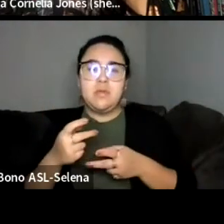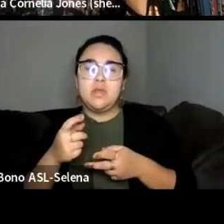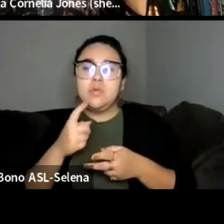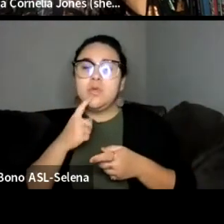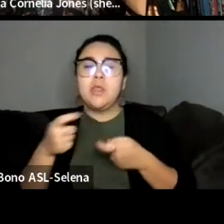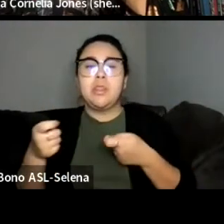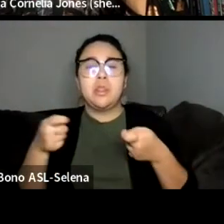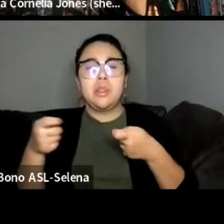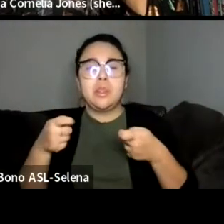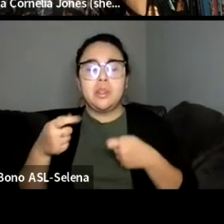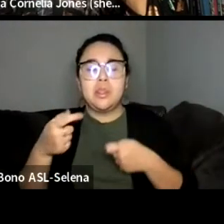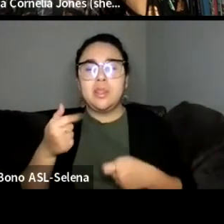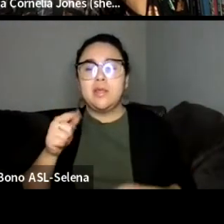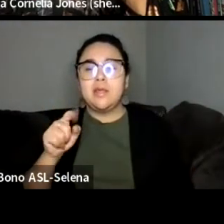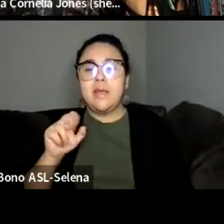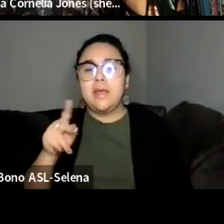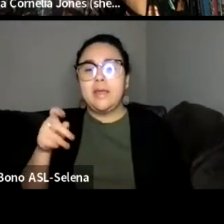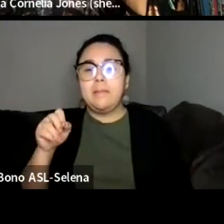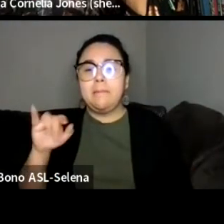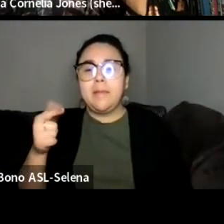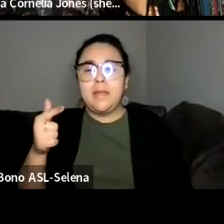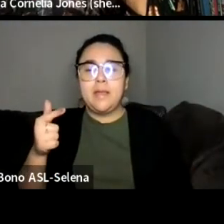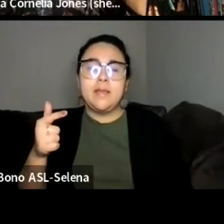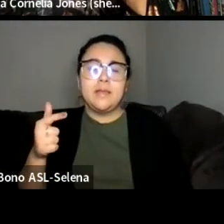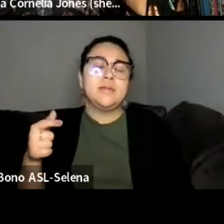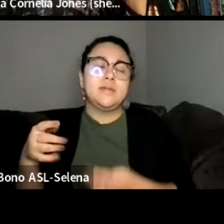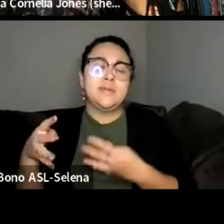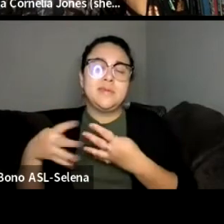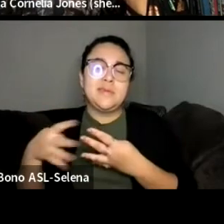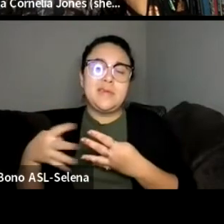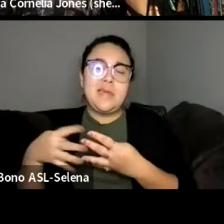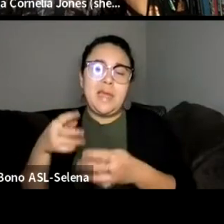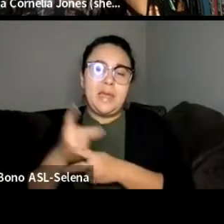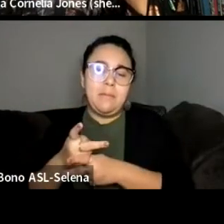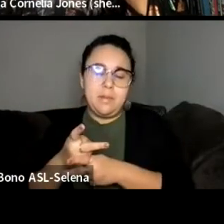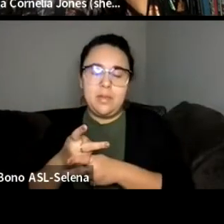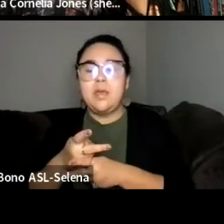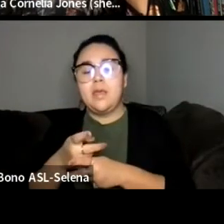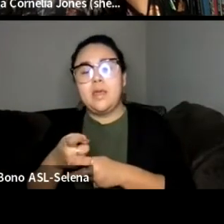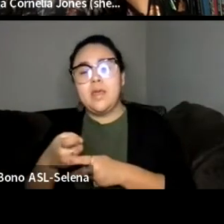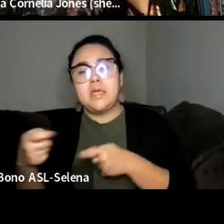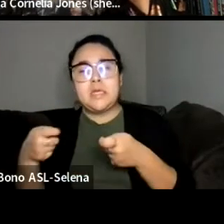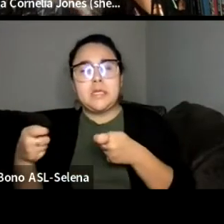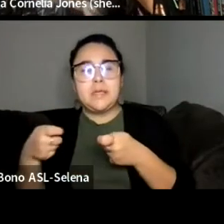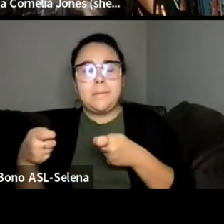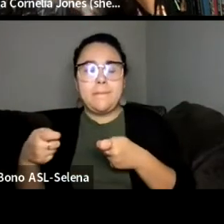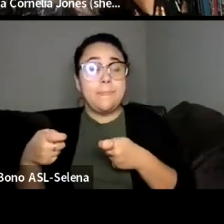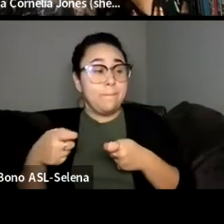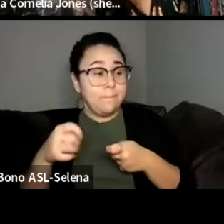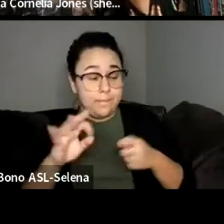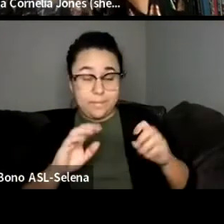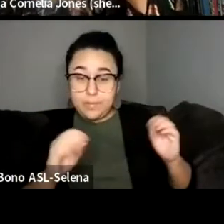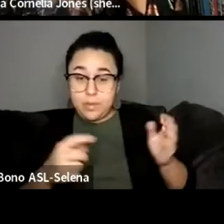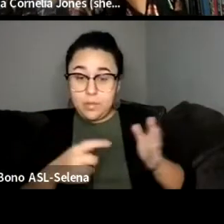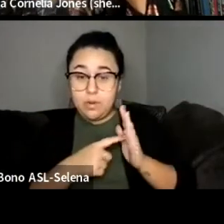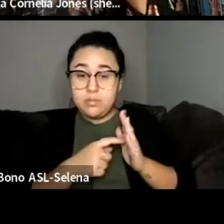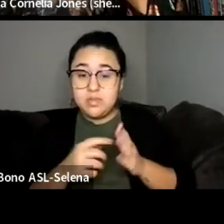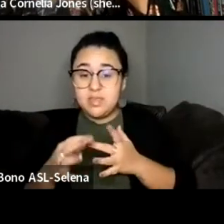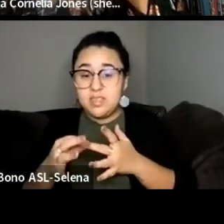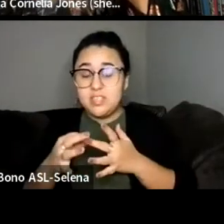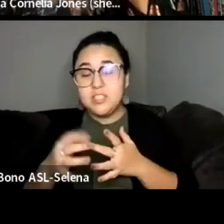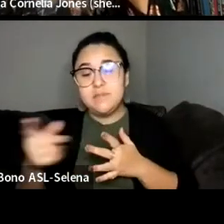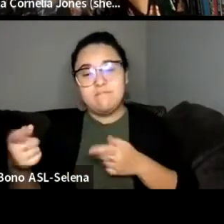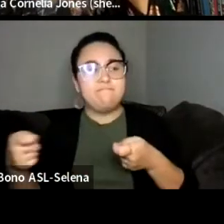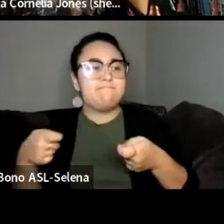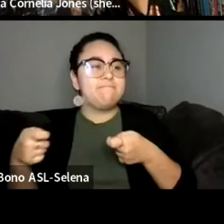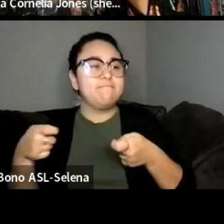are experiencing whatever they're experiencing aren't believed, or there isn't representation in leadership. And there was never a time where I